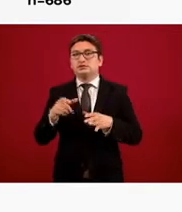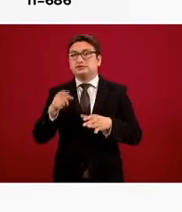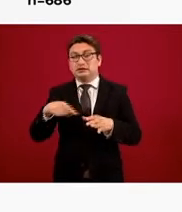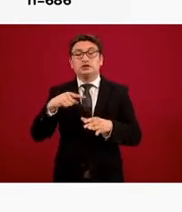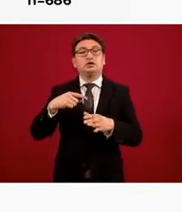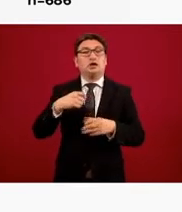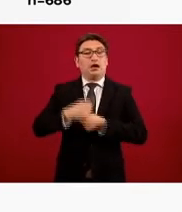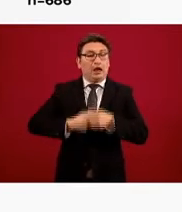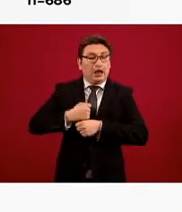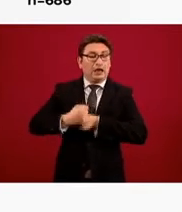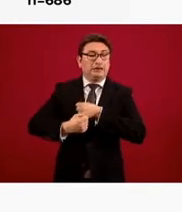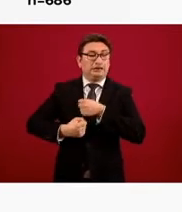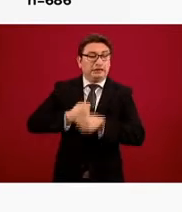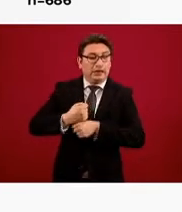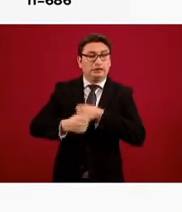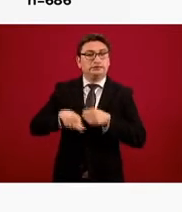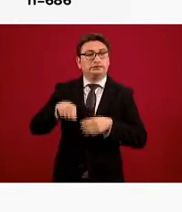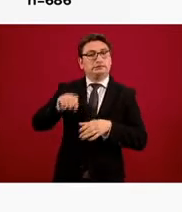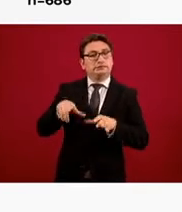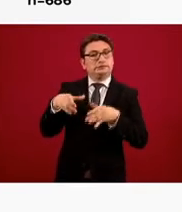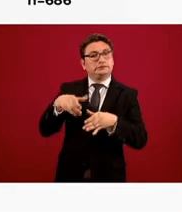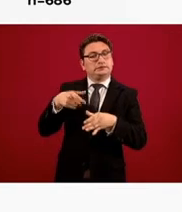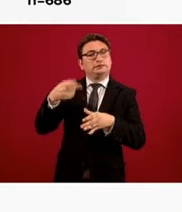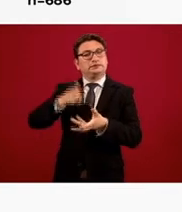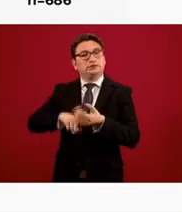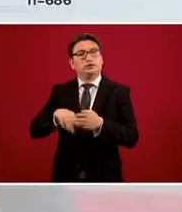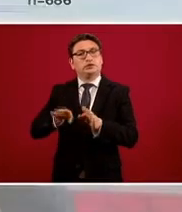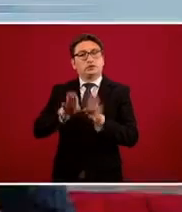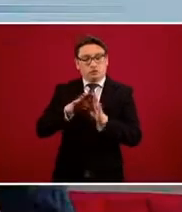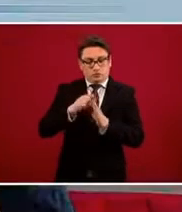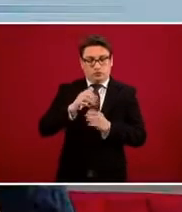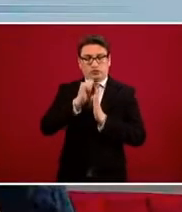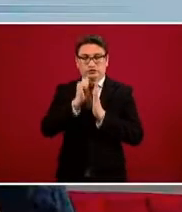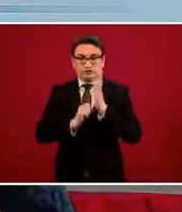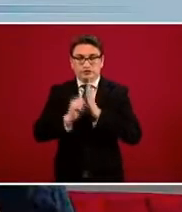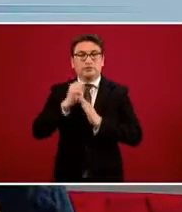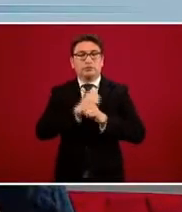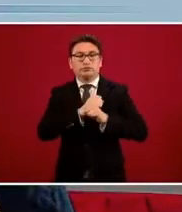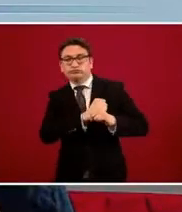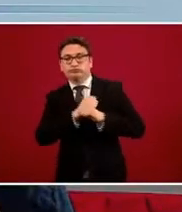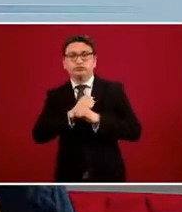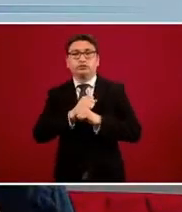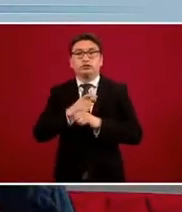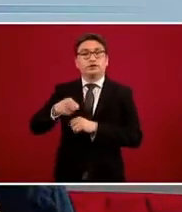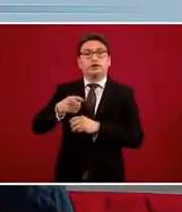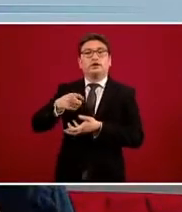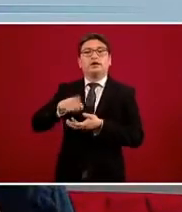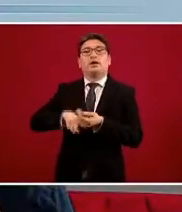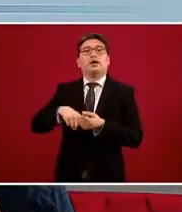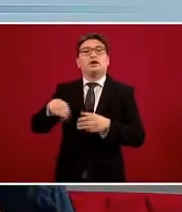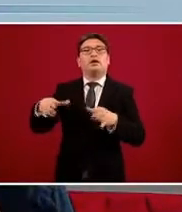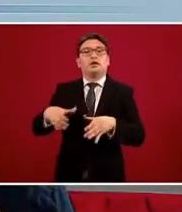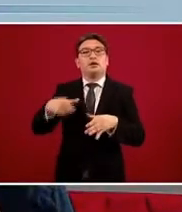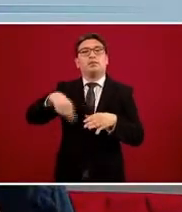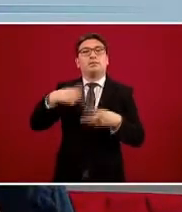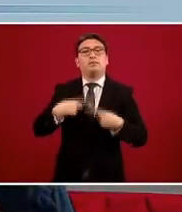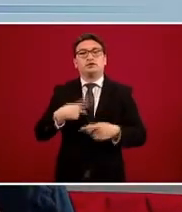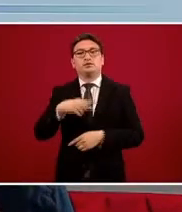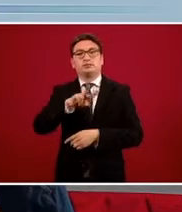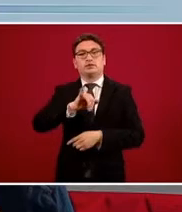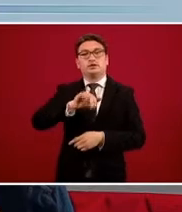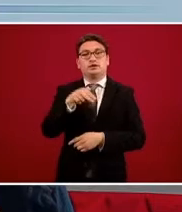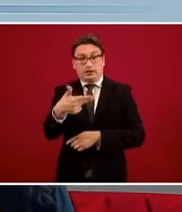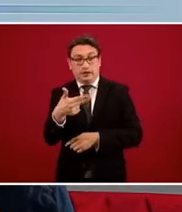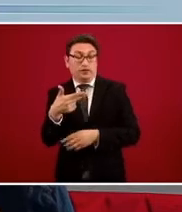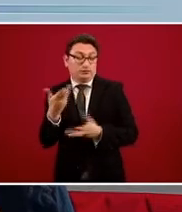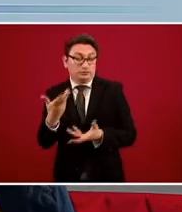kidney failure, immunosuppression. But today I want to focus on one, because it talks to us about